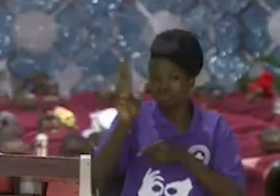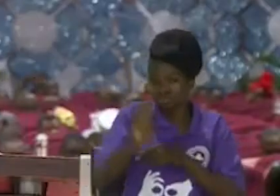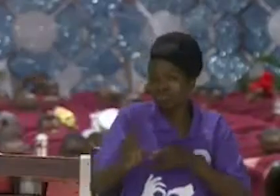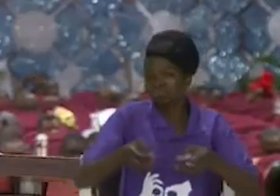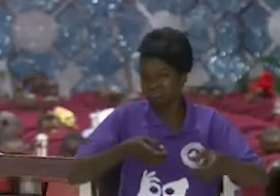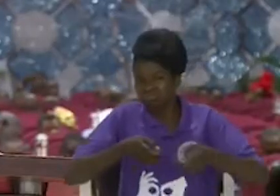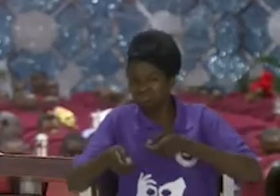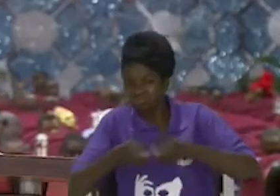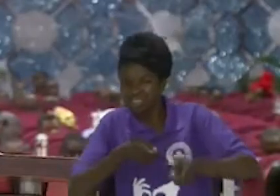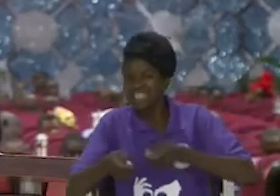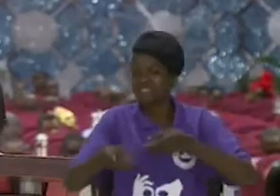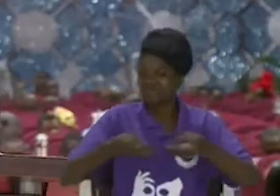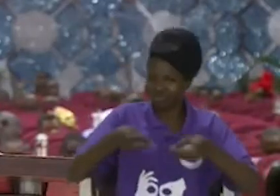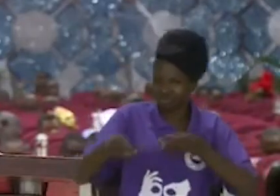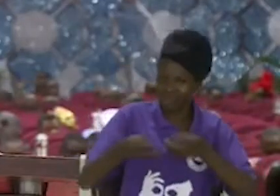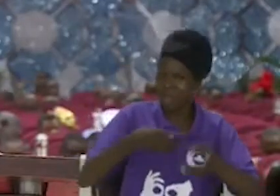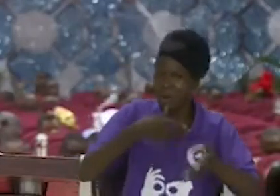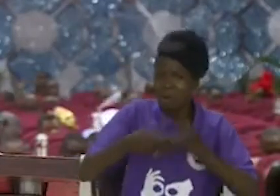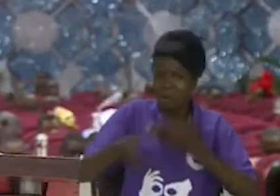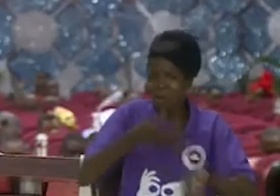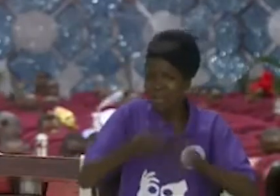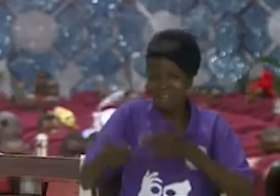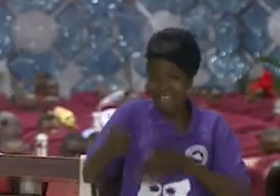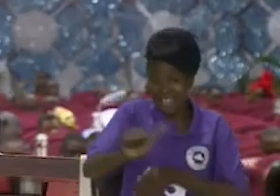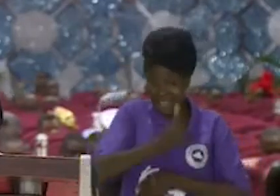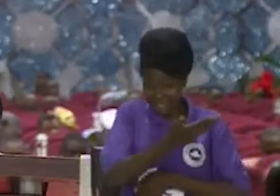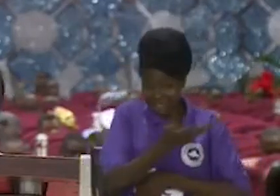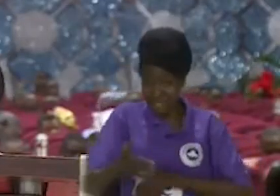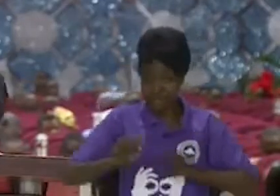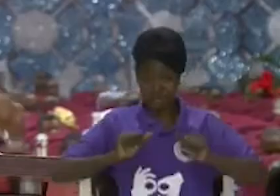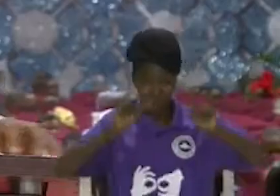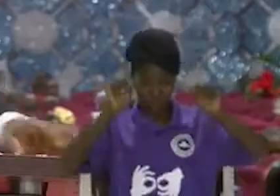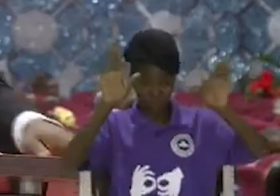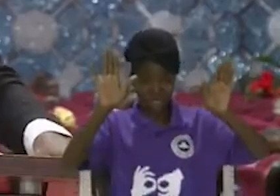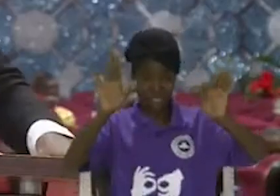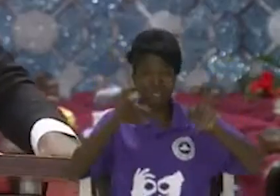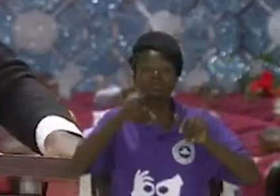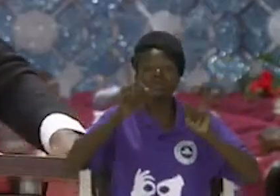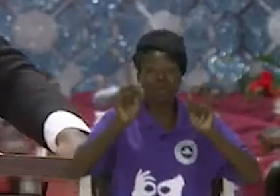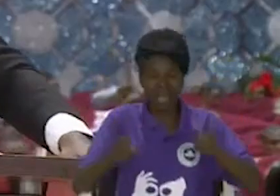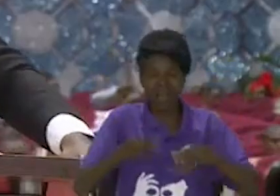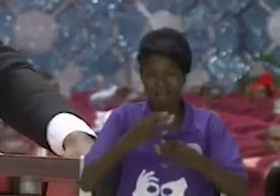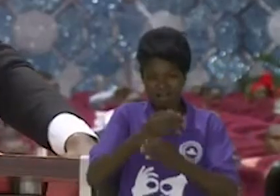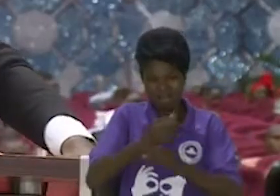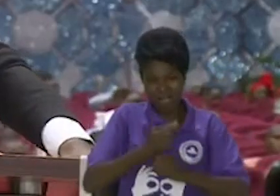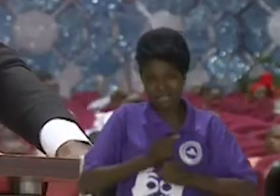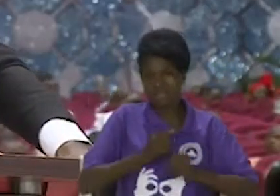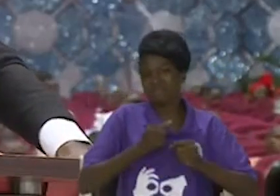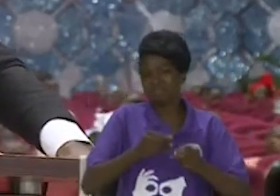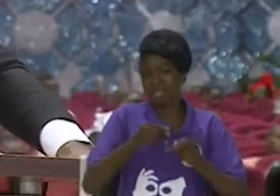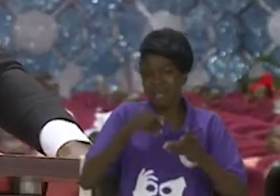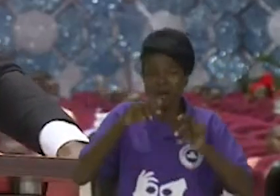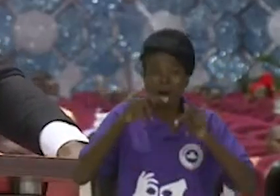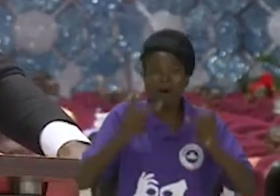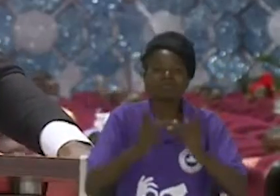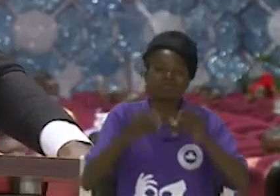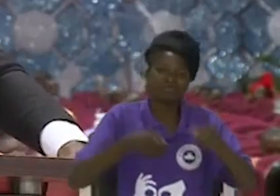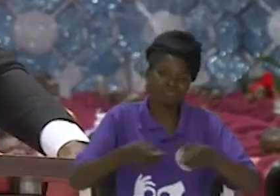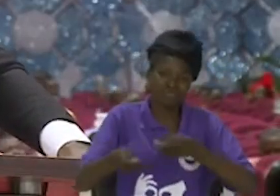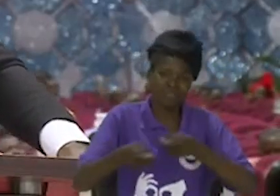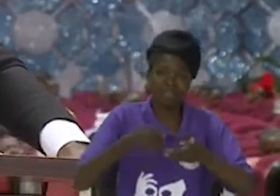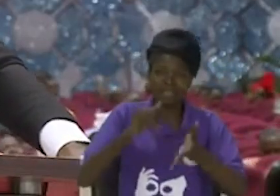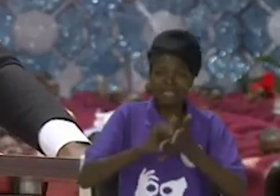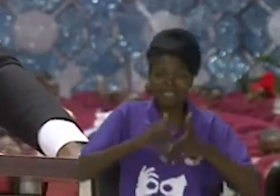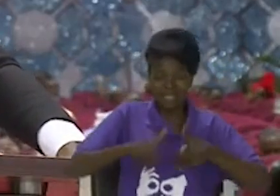powers. Wherever God sees submission, he deposits dominion. That is why the scripture says in 1 Peter chapter 5 and